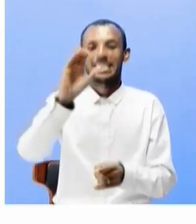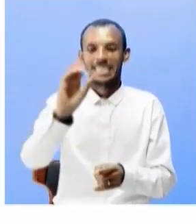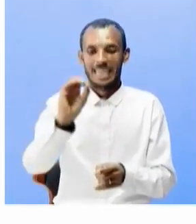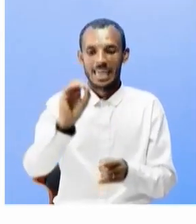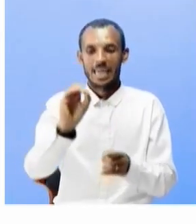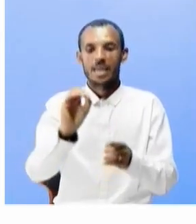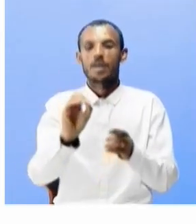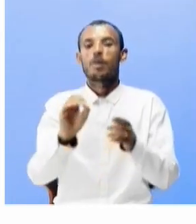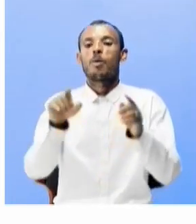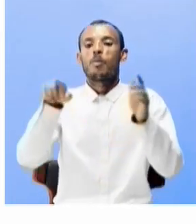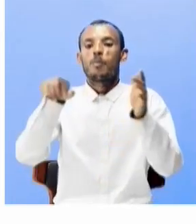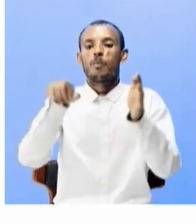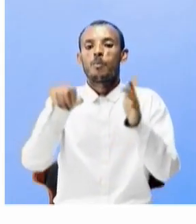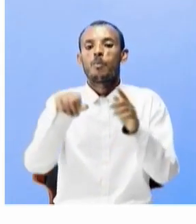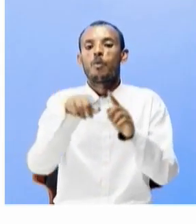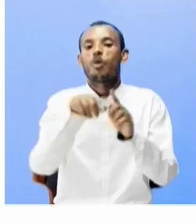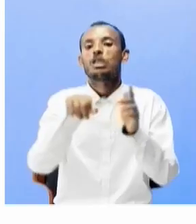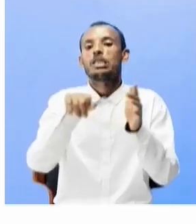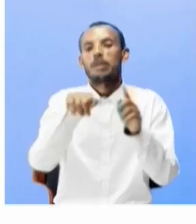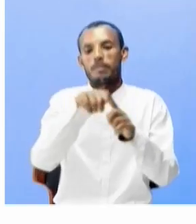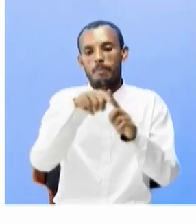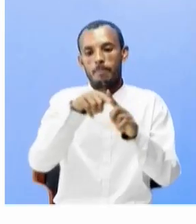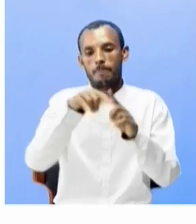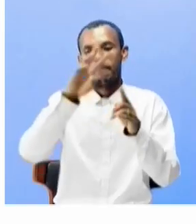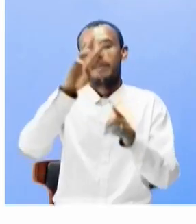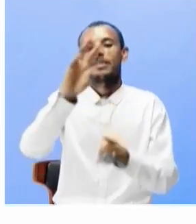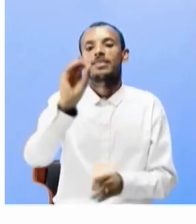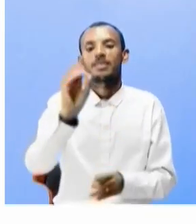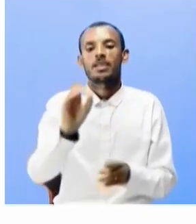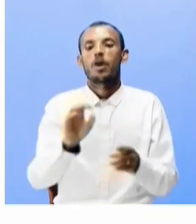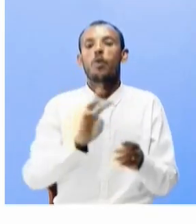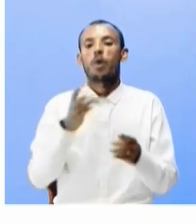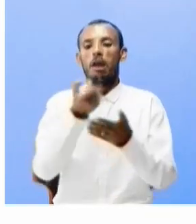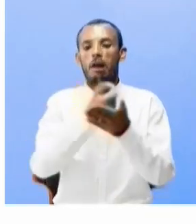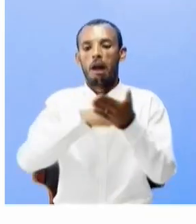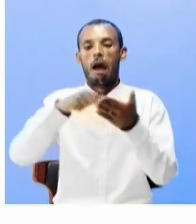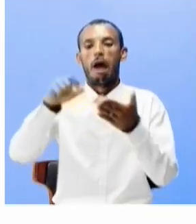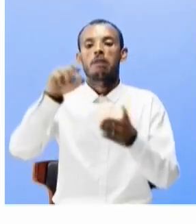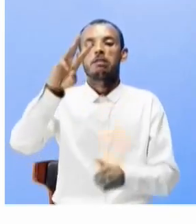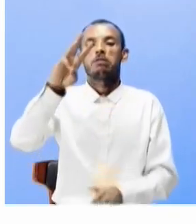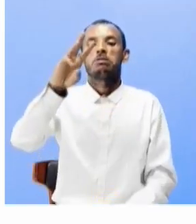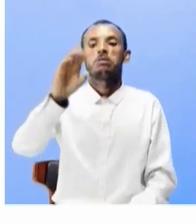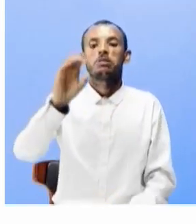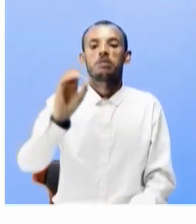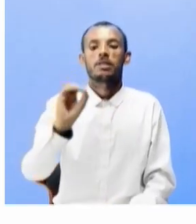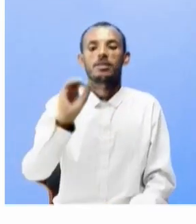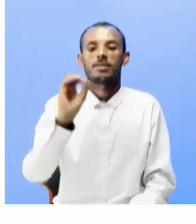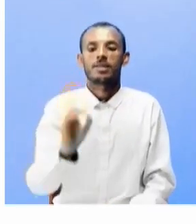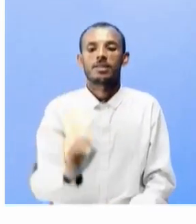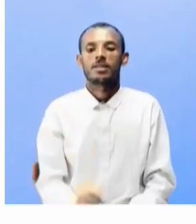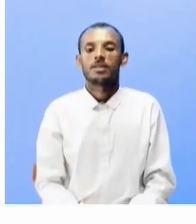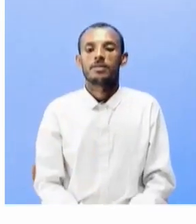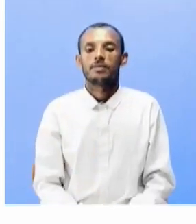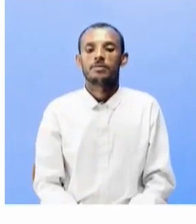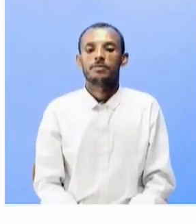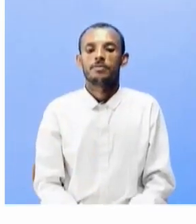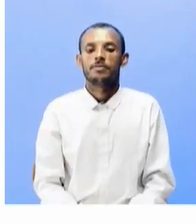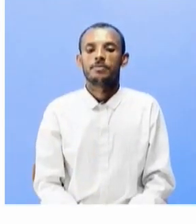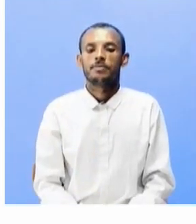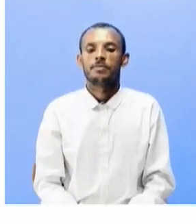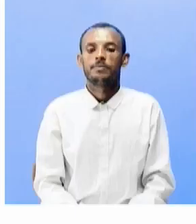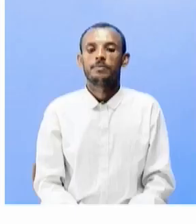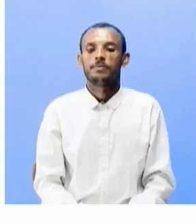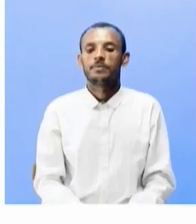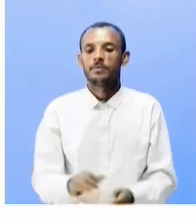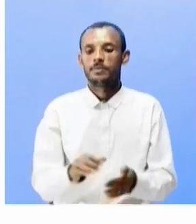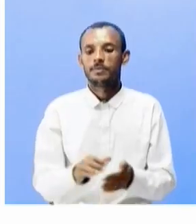6. It is positive 60. Simply, we write in this form. The answer will be this, positive 60. That's